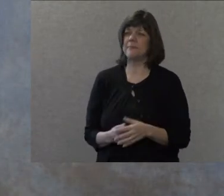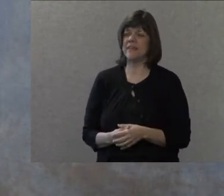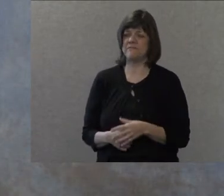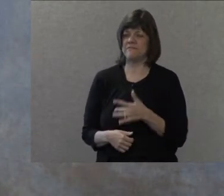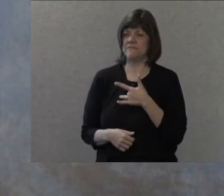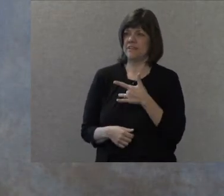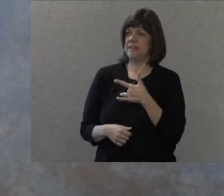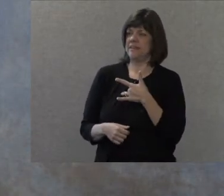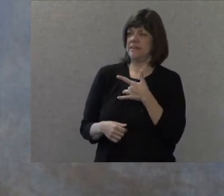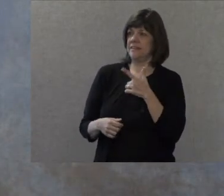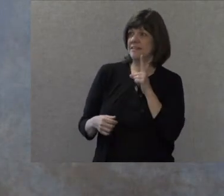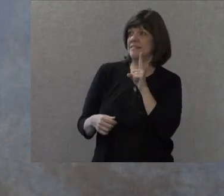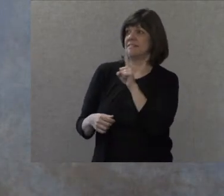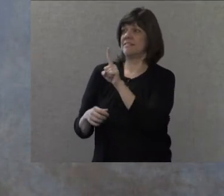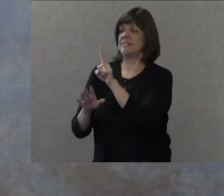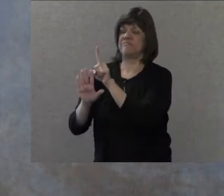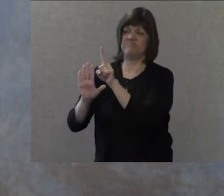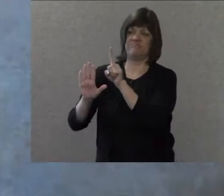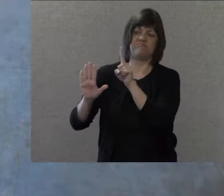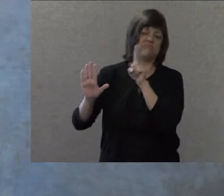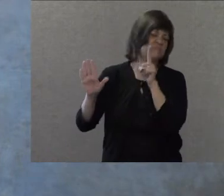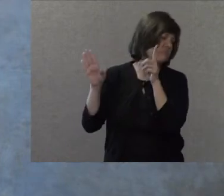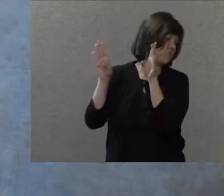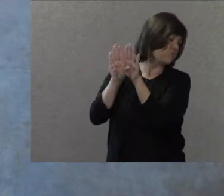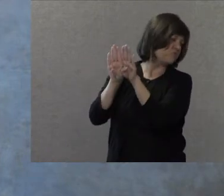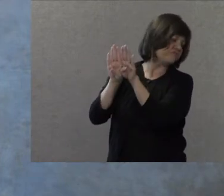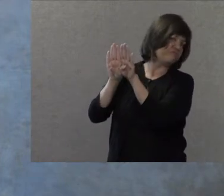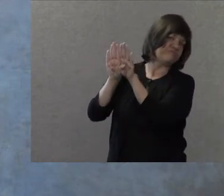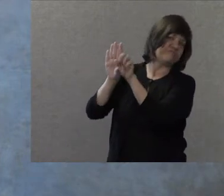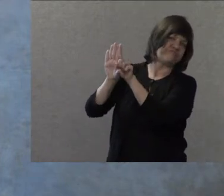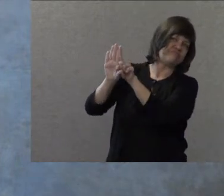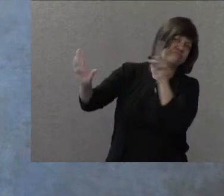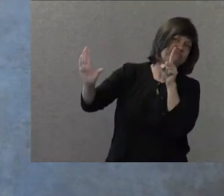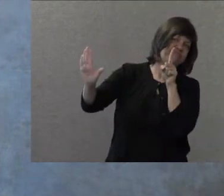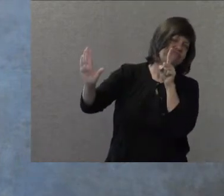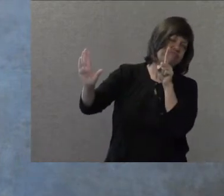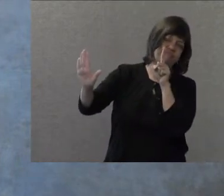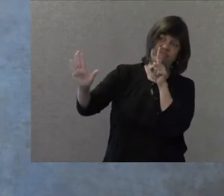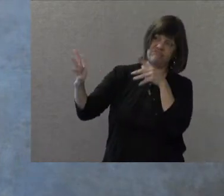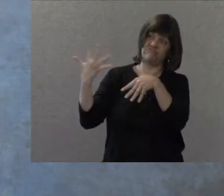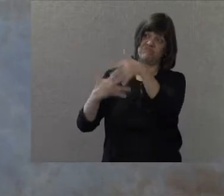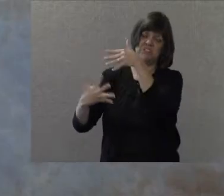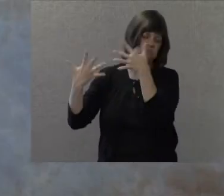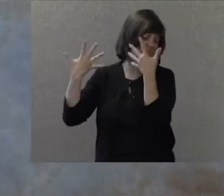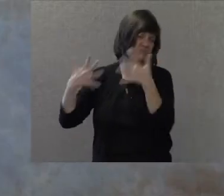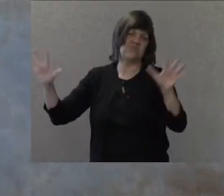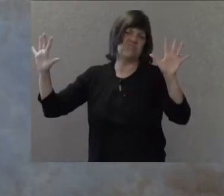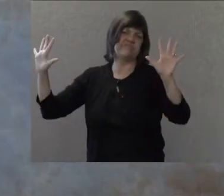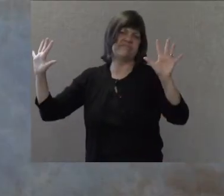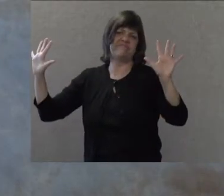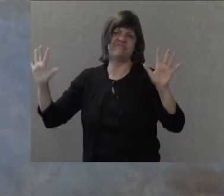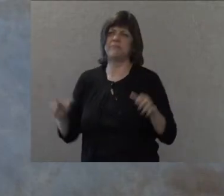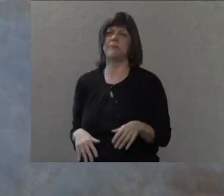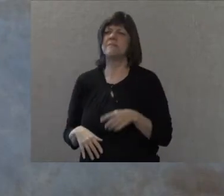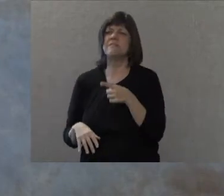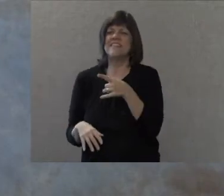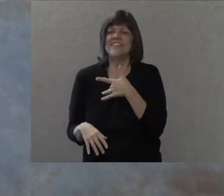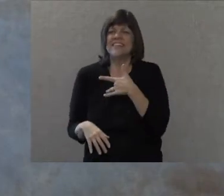things could be your fault that really are not. You feel closed up. You don't want to be around that person. I feel